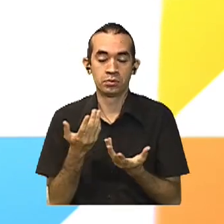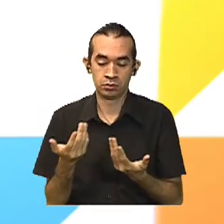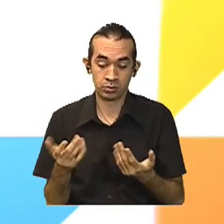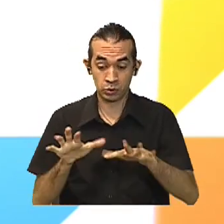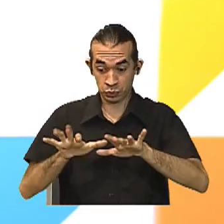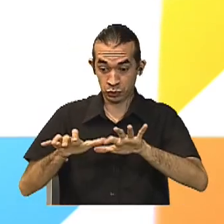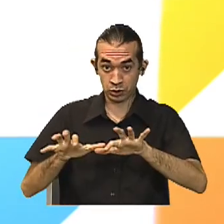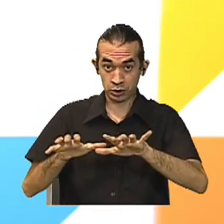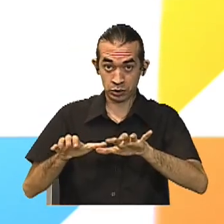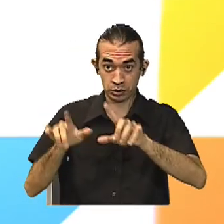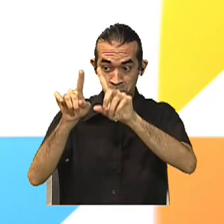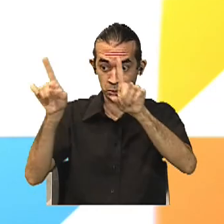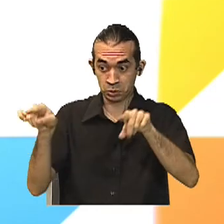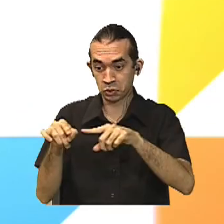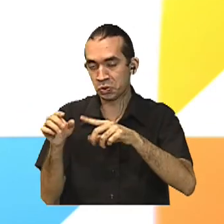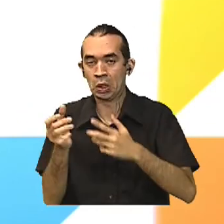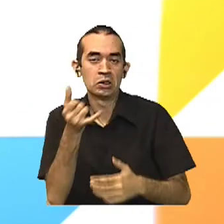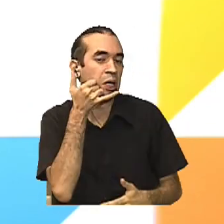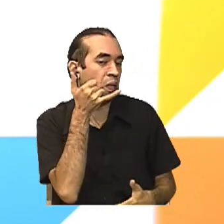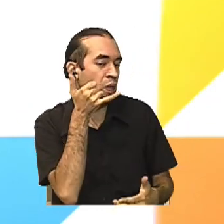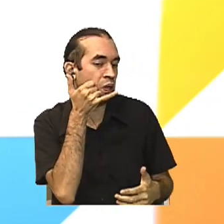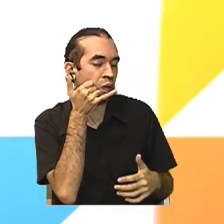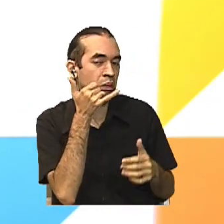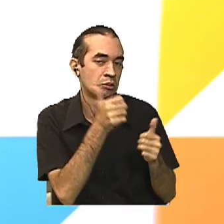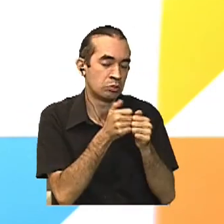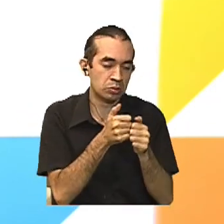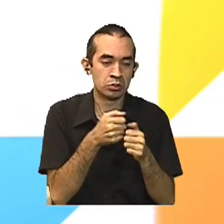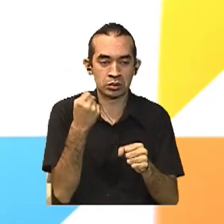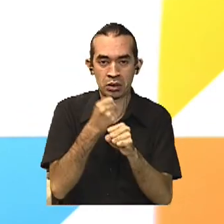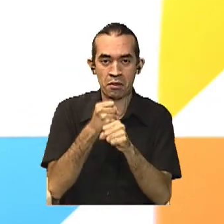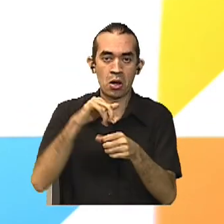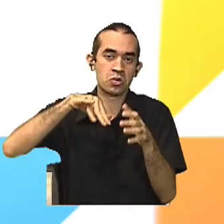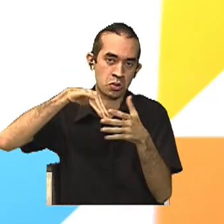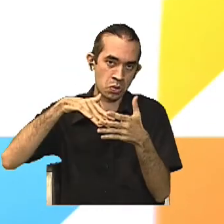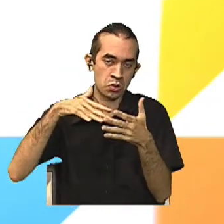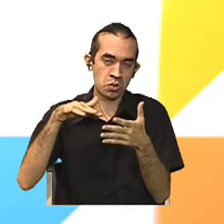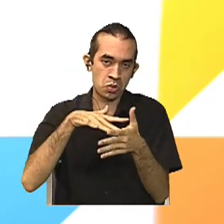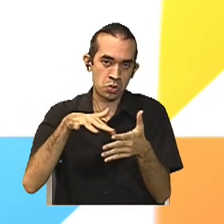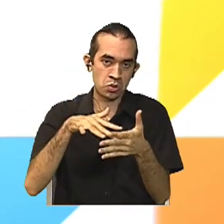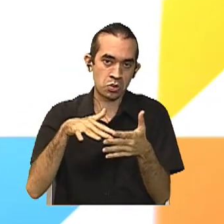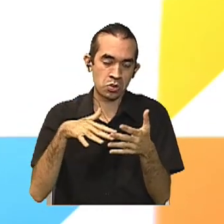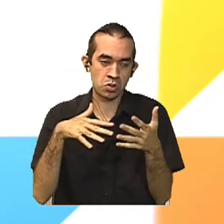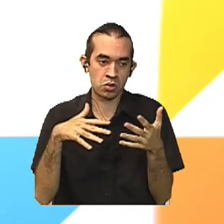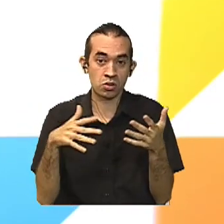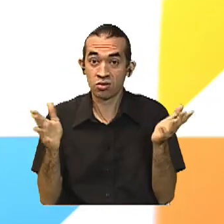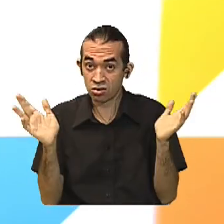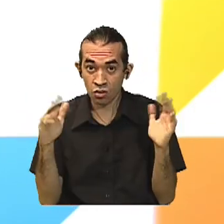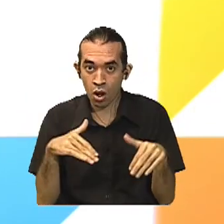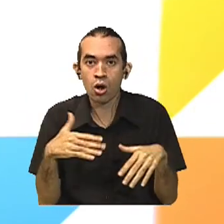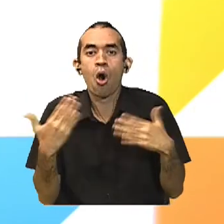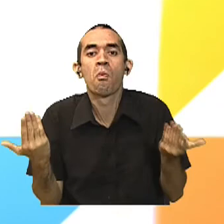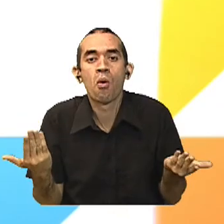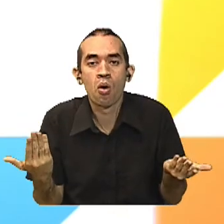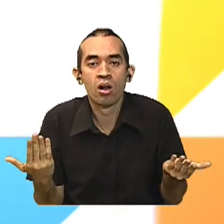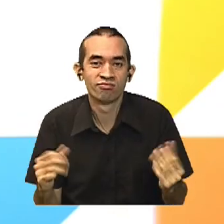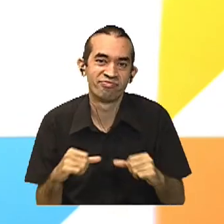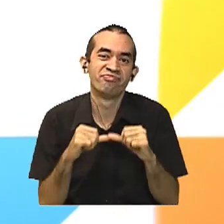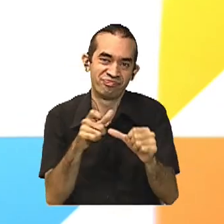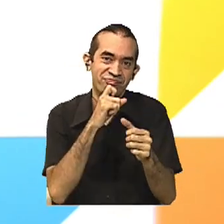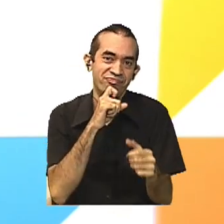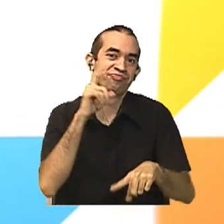computer or a cell phone to work or to study, it is a little difficult to continue,